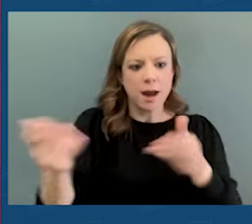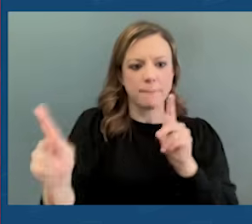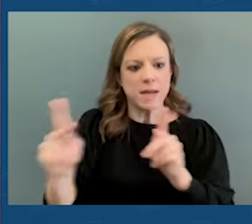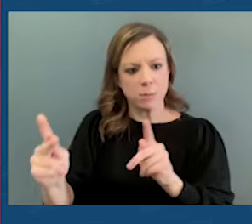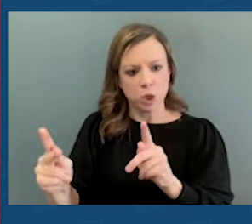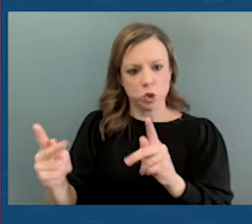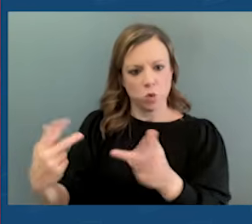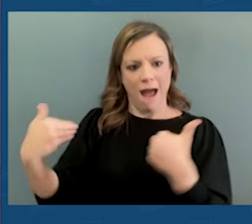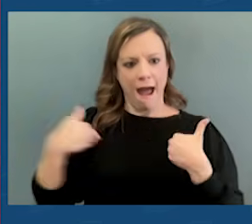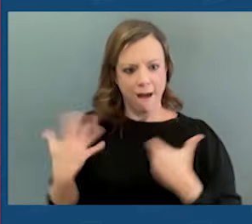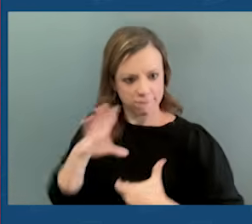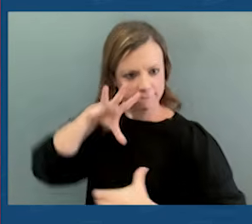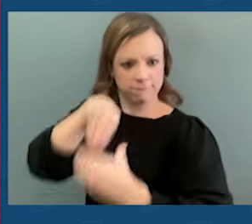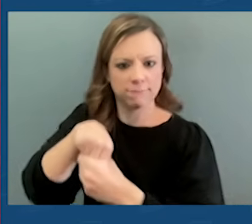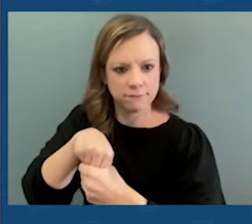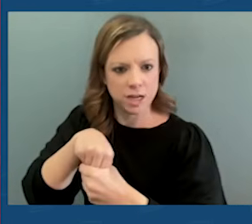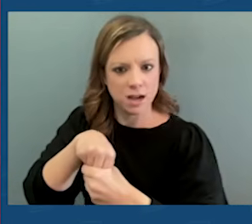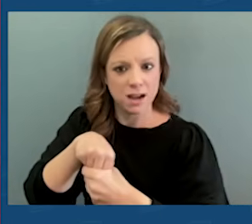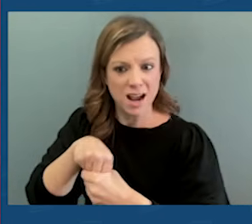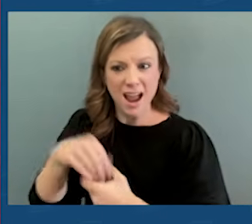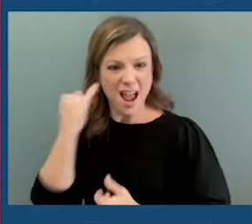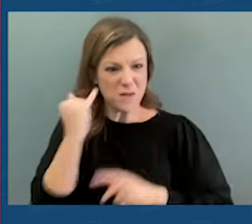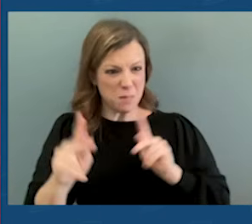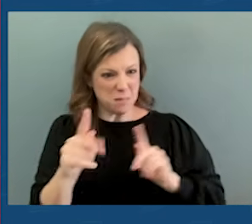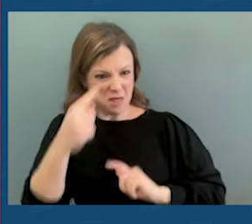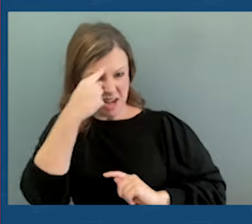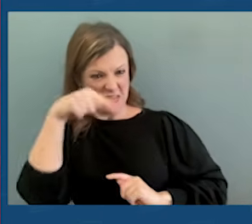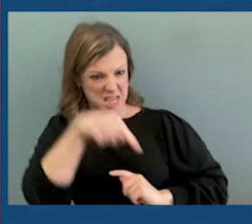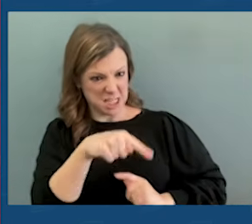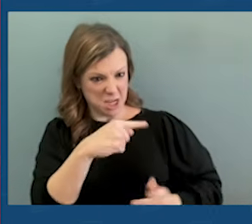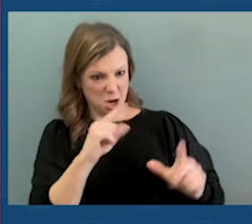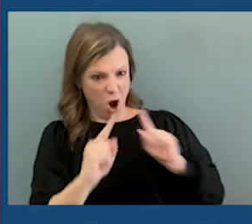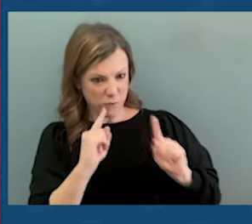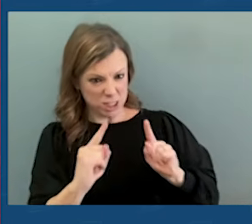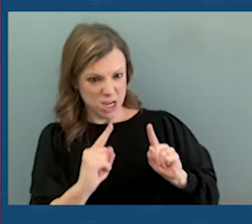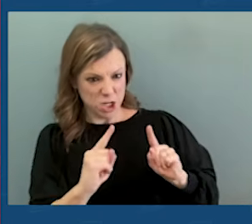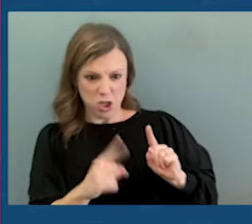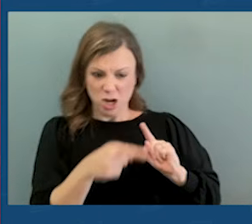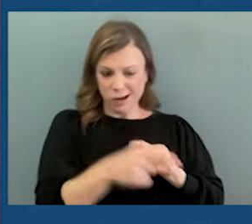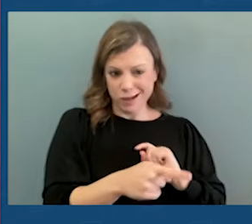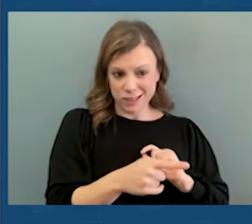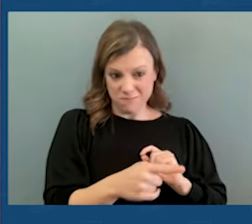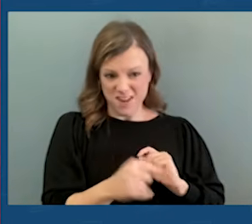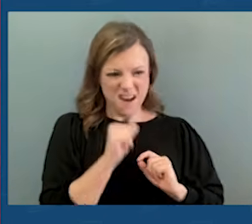is unfair or wrong, I say it would be wrong not to have it.